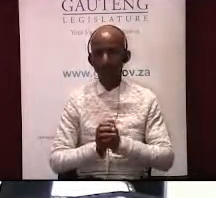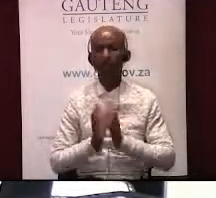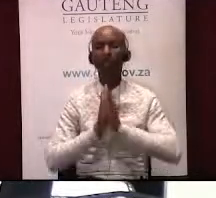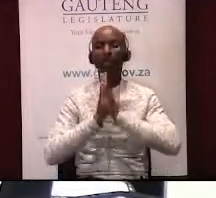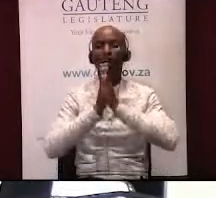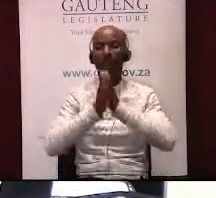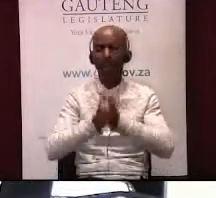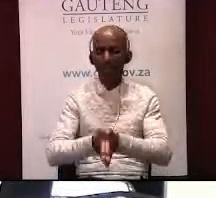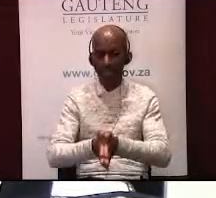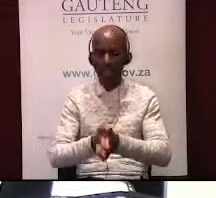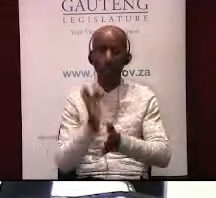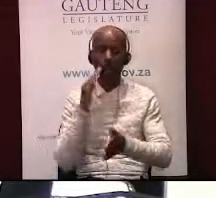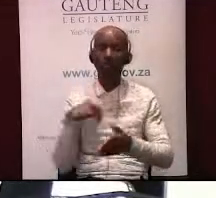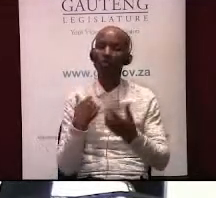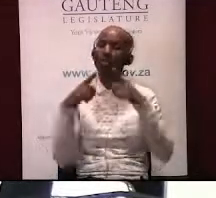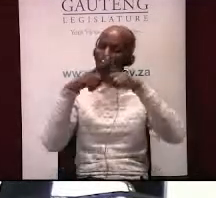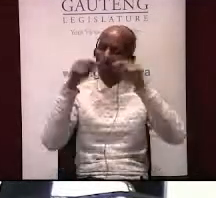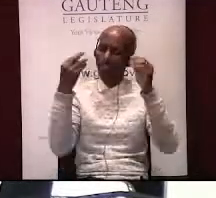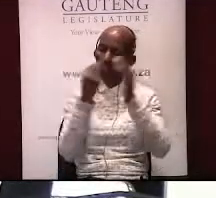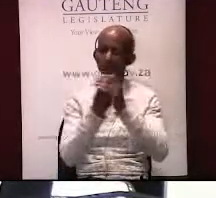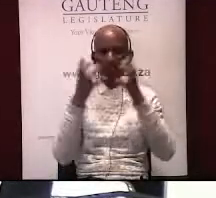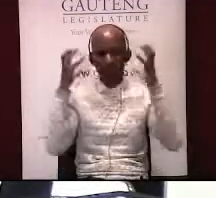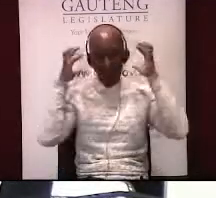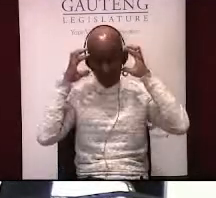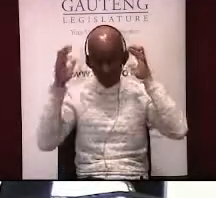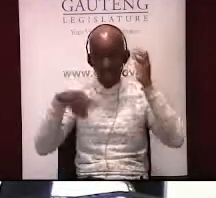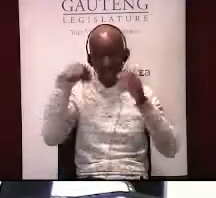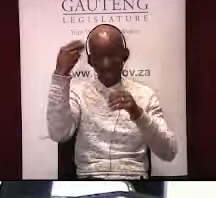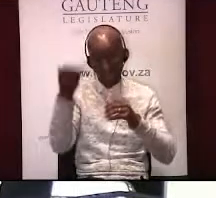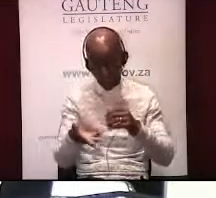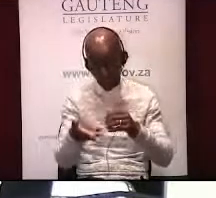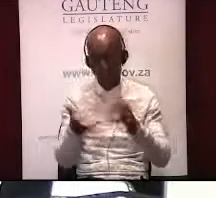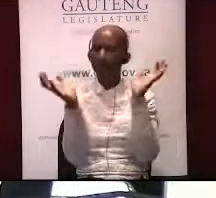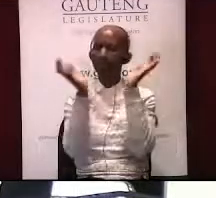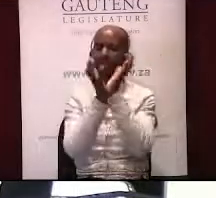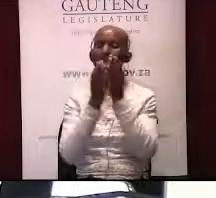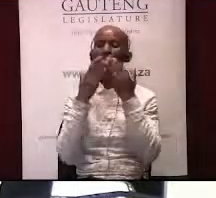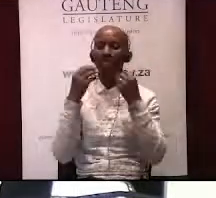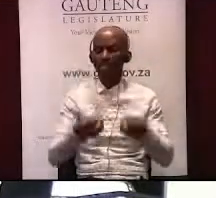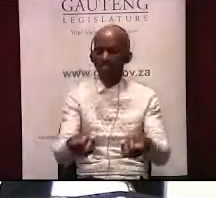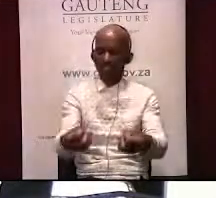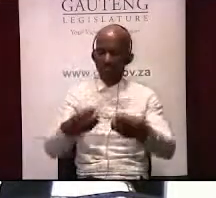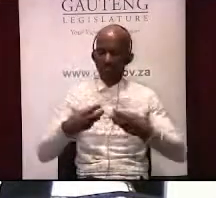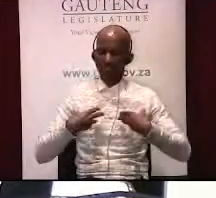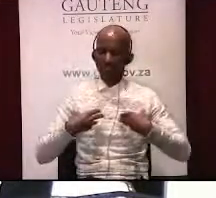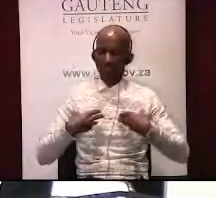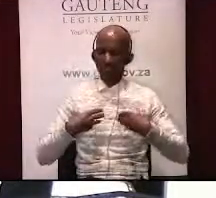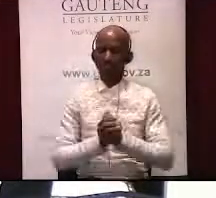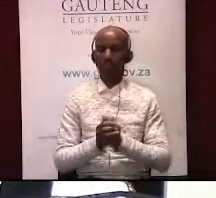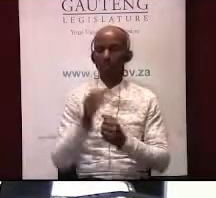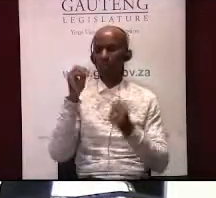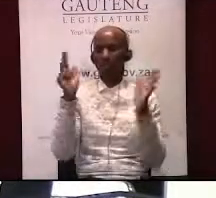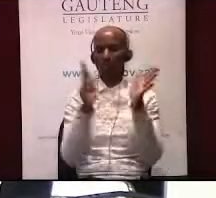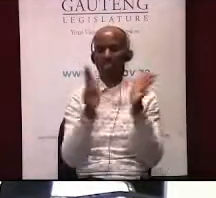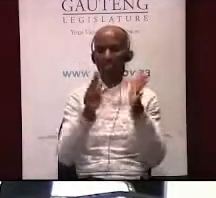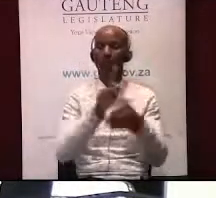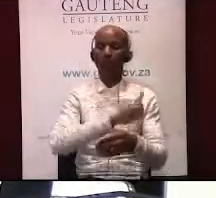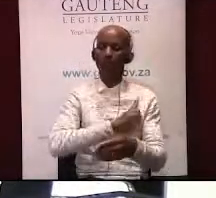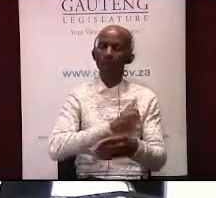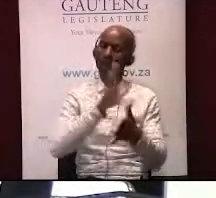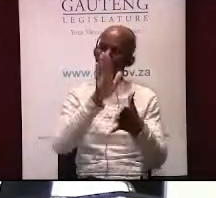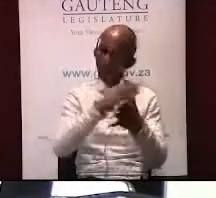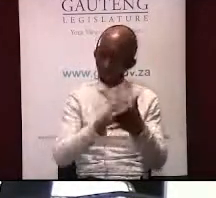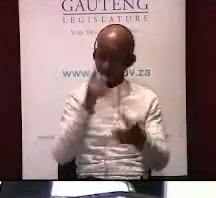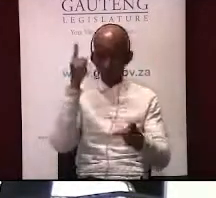request that when you are done with the gadgets after the session, please hand over the gadgets back to the officials, because